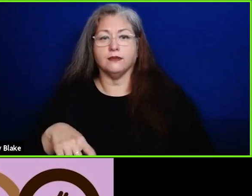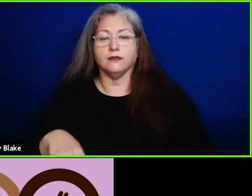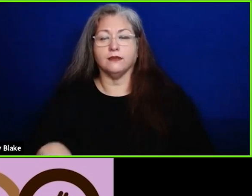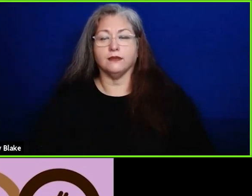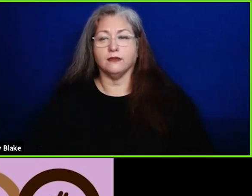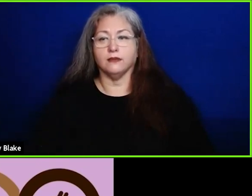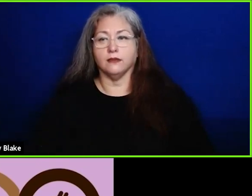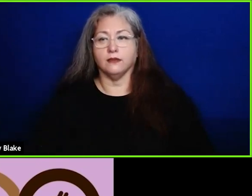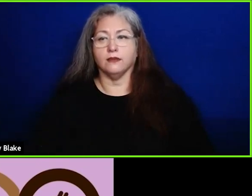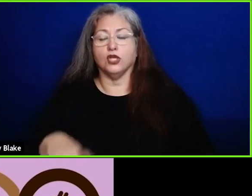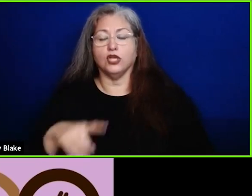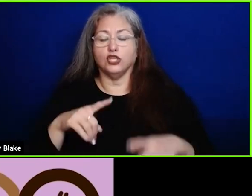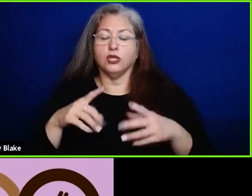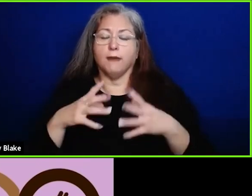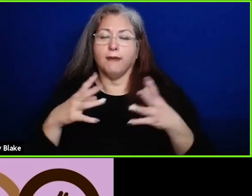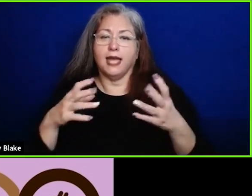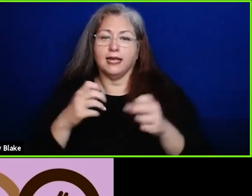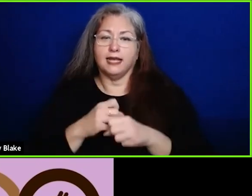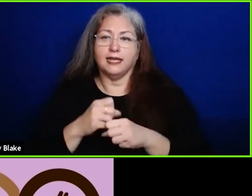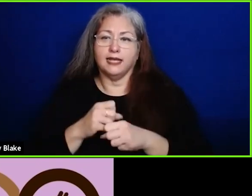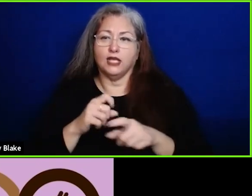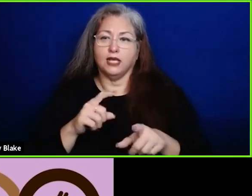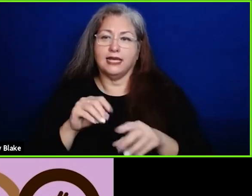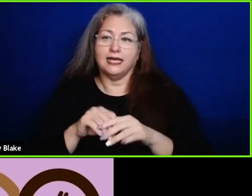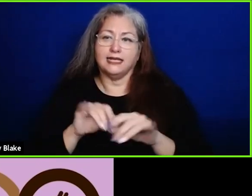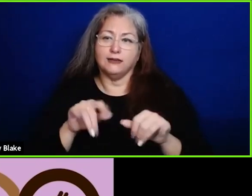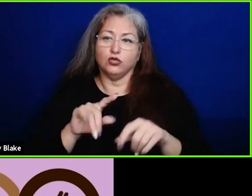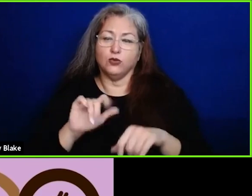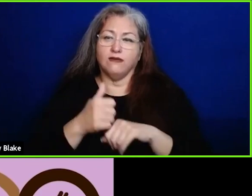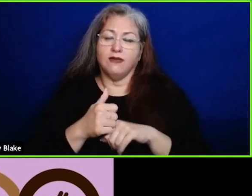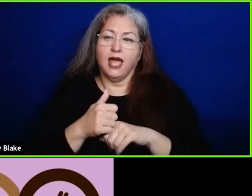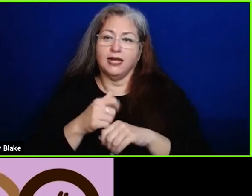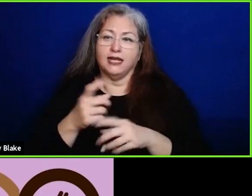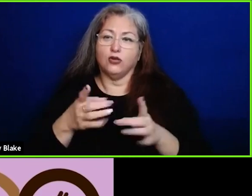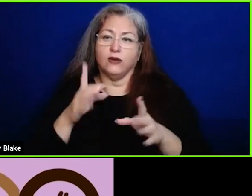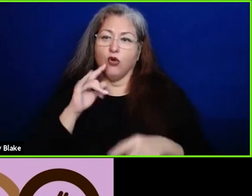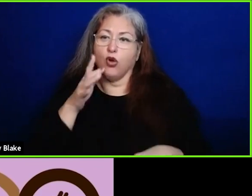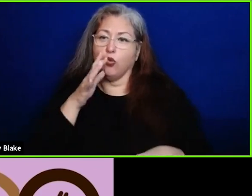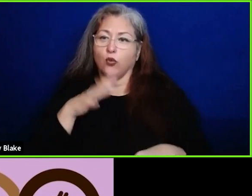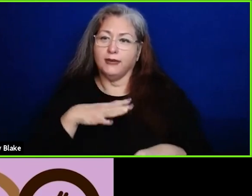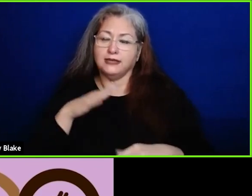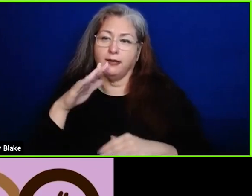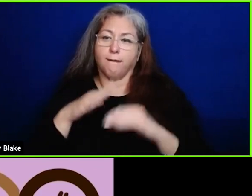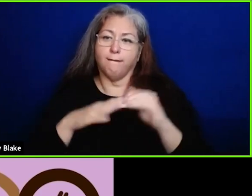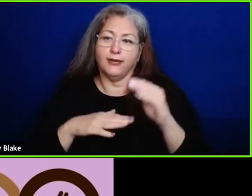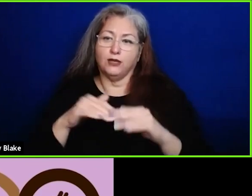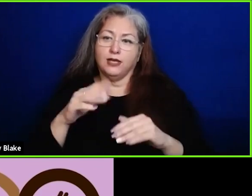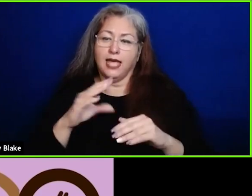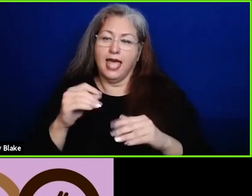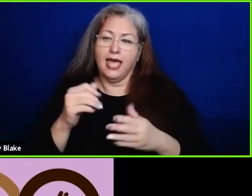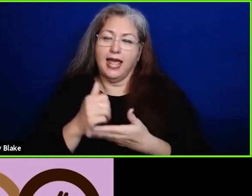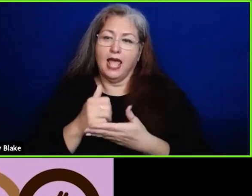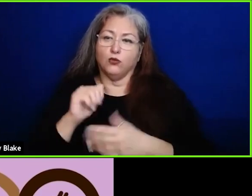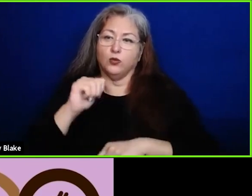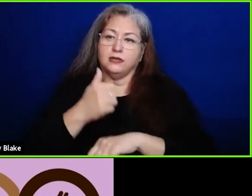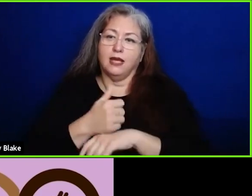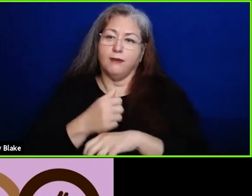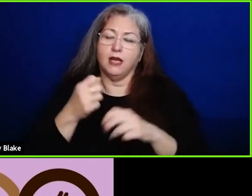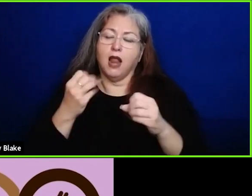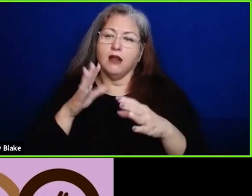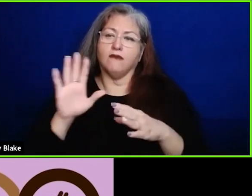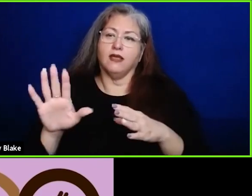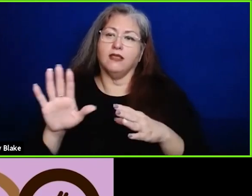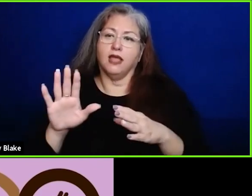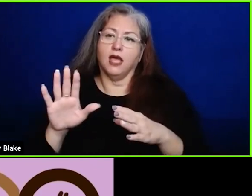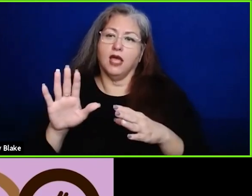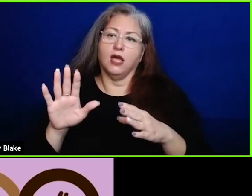She spent many years in San Francisco. She was the founding director of the Women's Building and helped establish the Lavender Youth